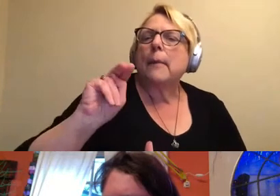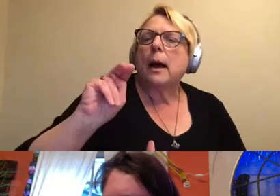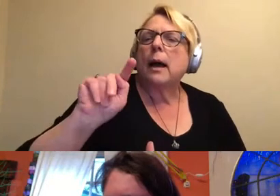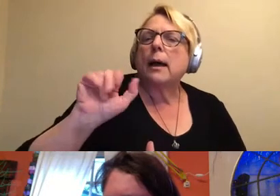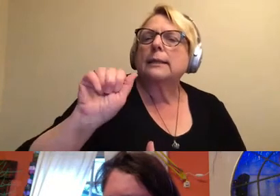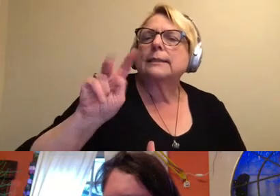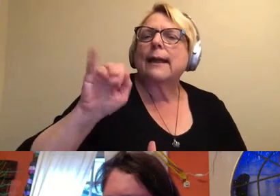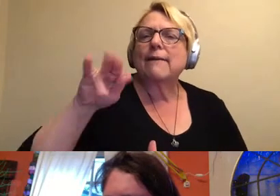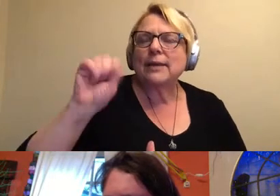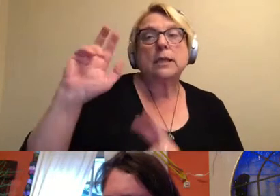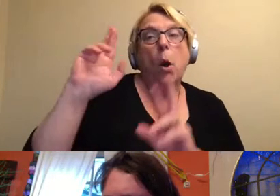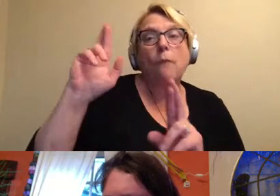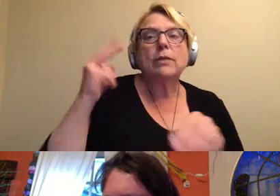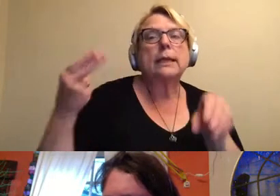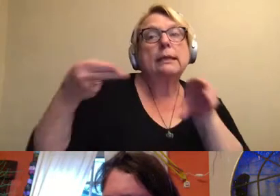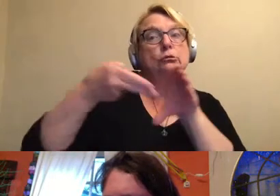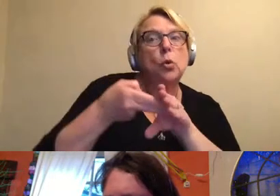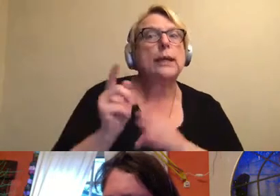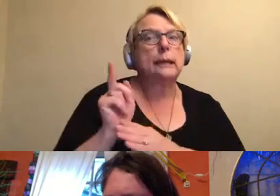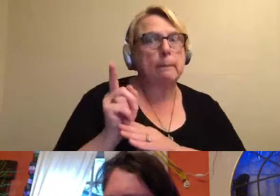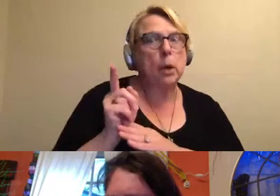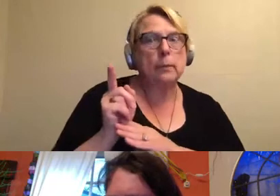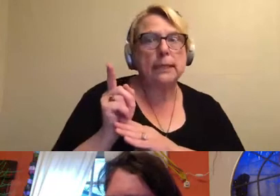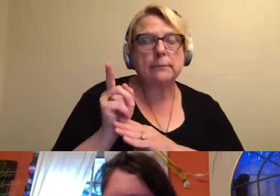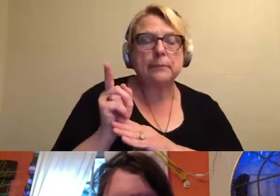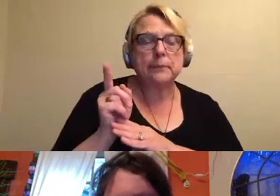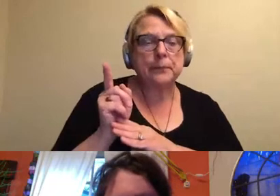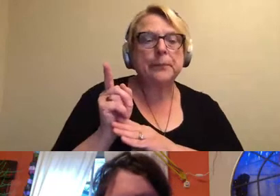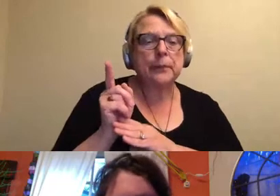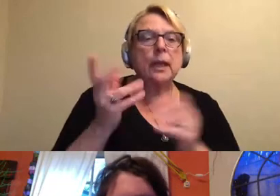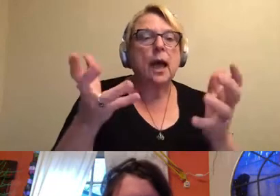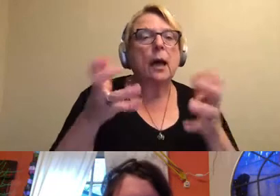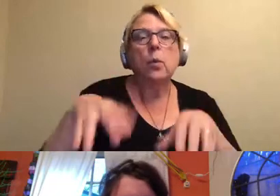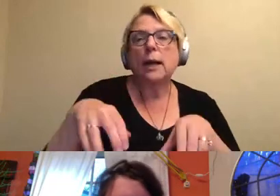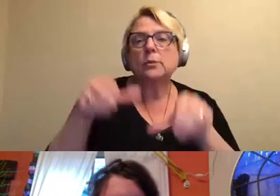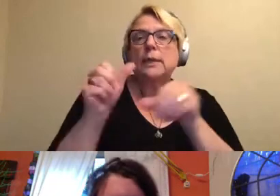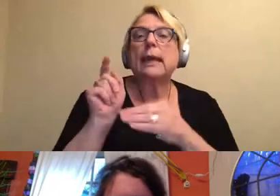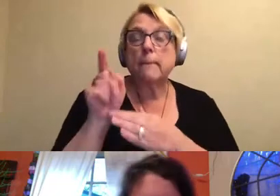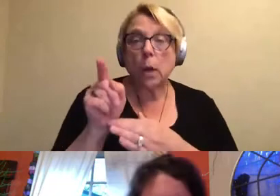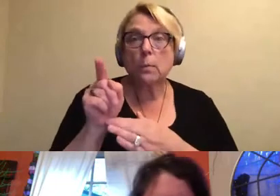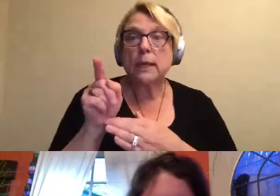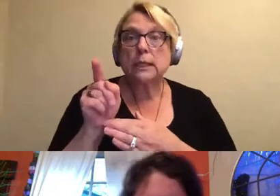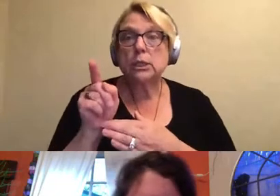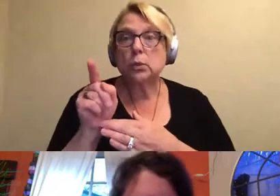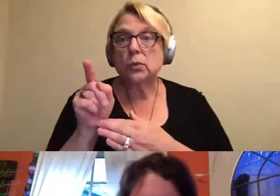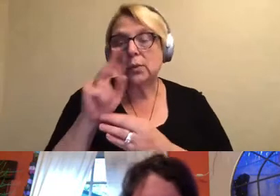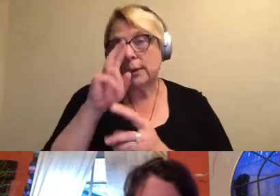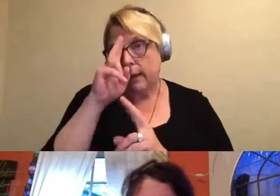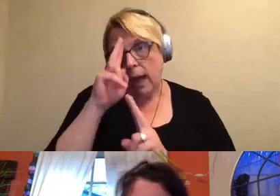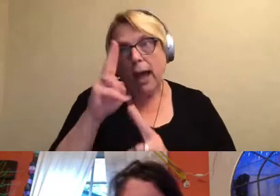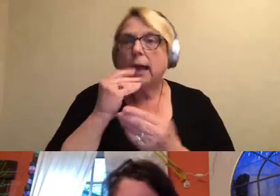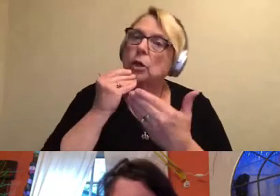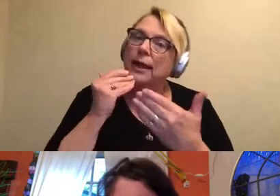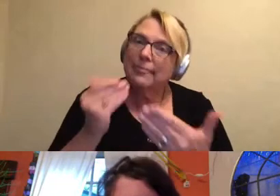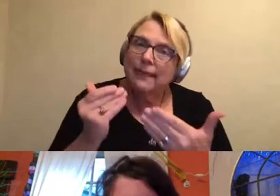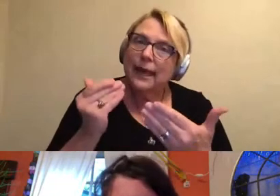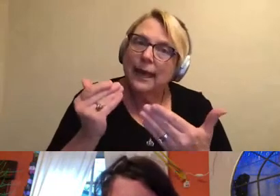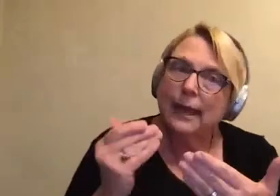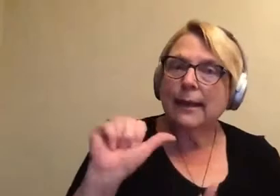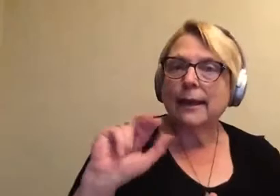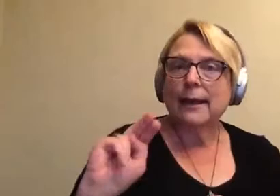and hopefully he'll be on in a moment. But I actually want to take a moment to honor and thank